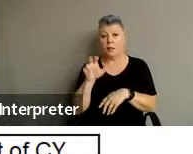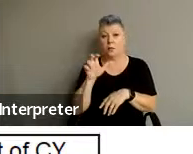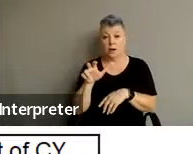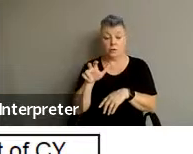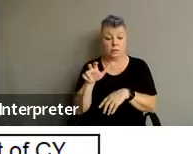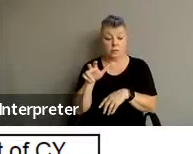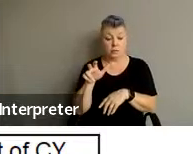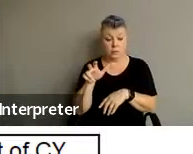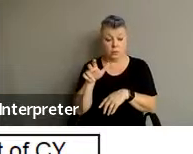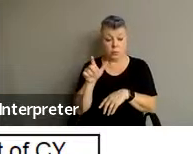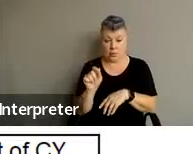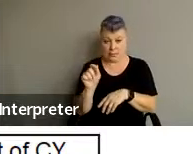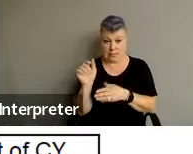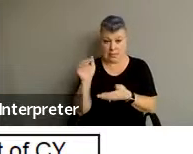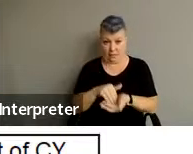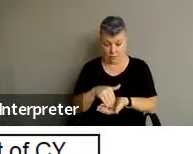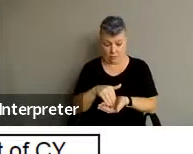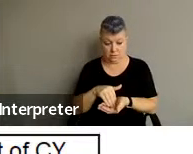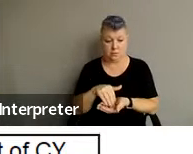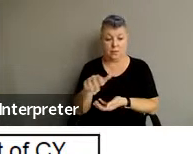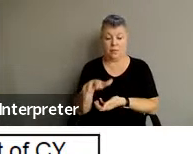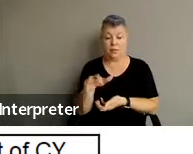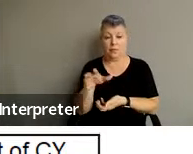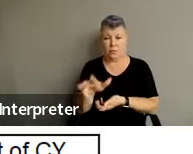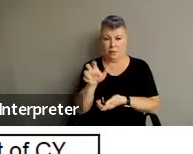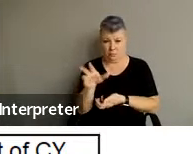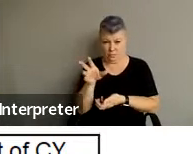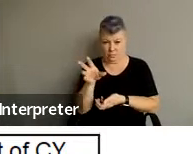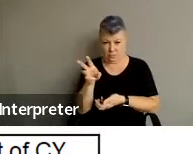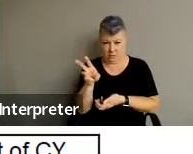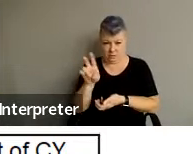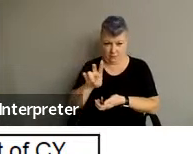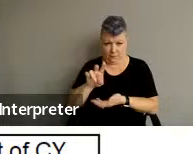$320,257 more than what is currently budgeted in our budget.